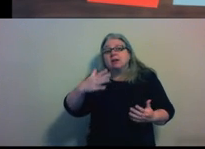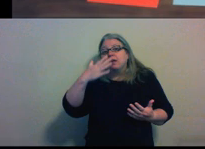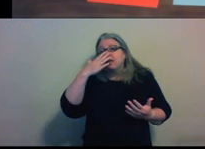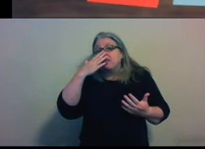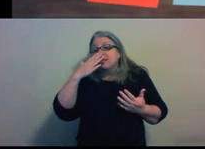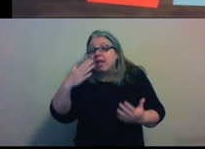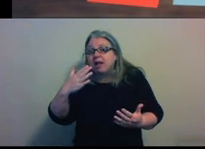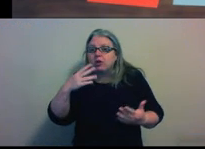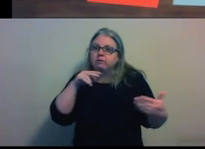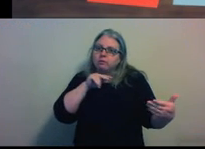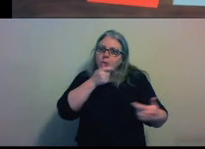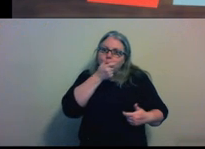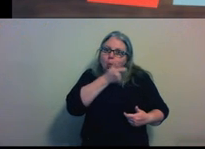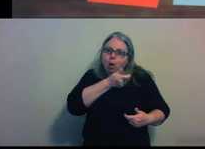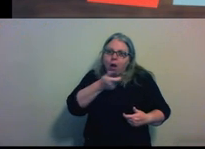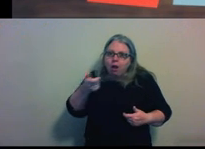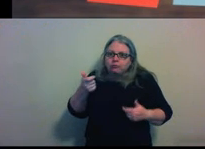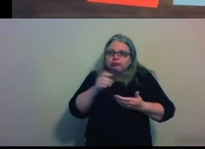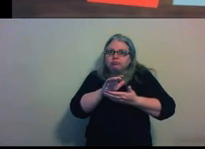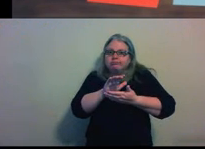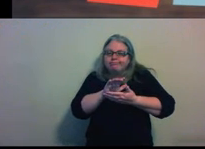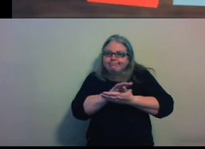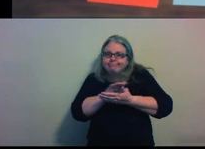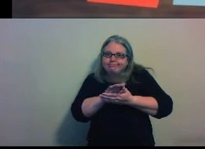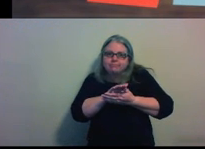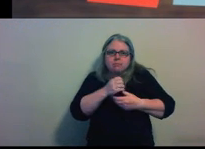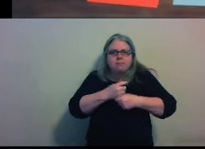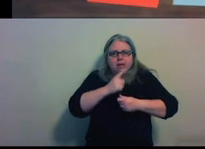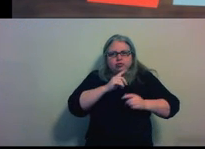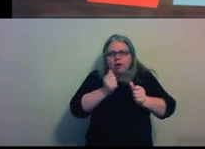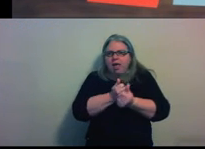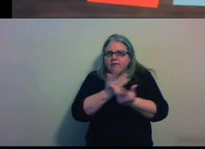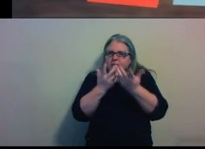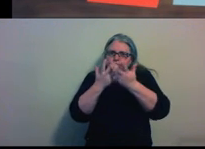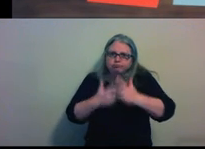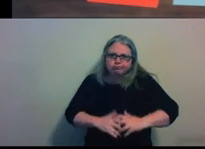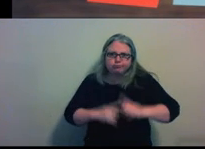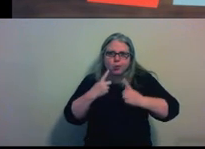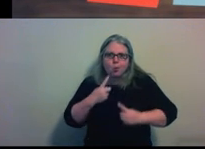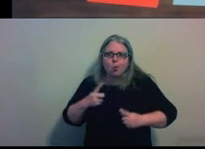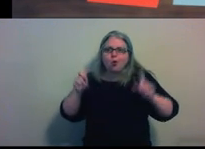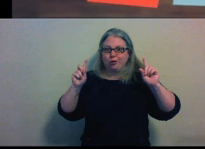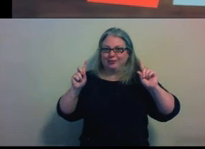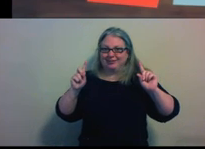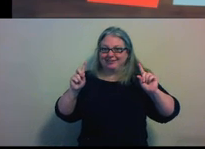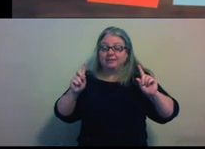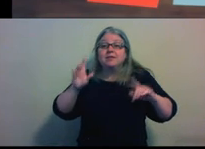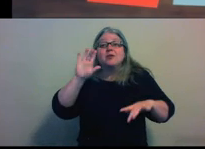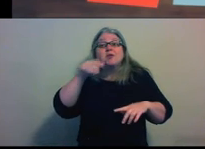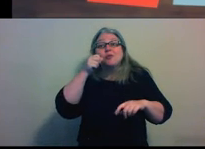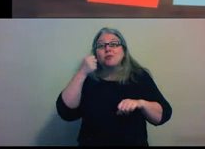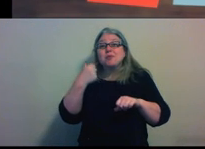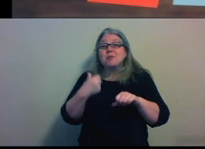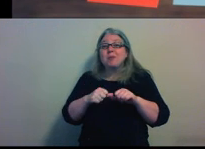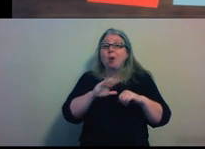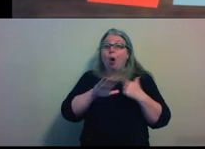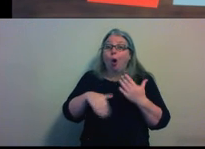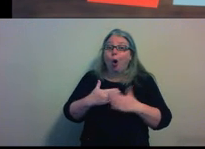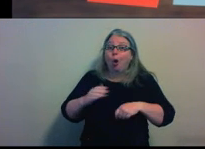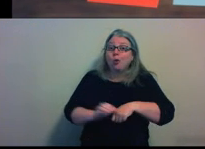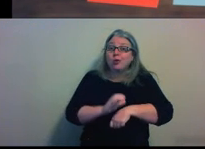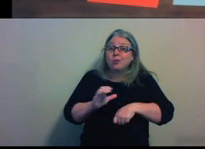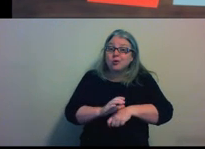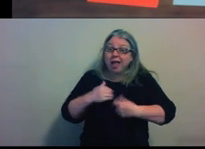Thank you so much for checking out this video to make sure that your Collaborate Ultra works on your computer. Remember that not